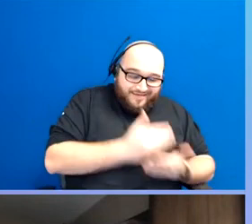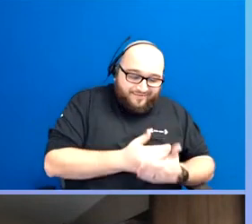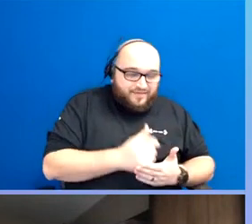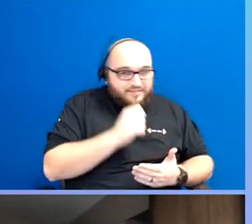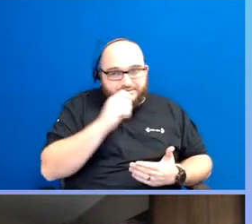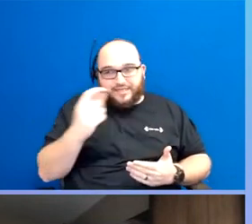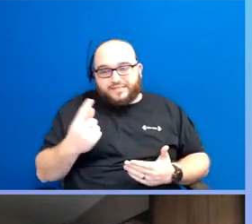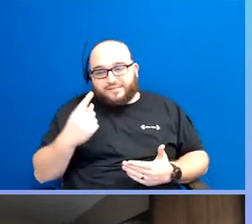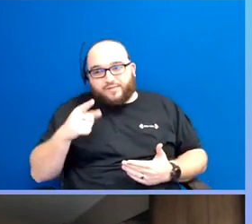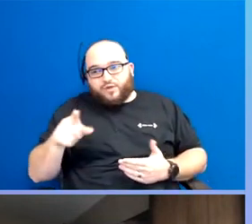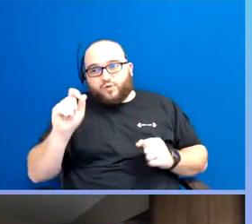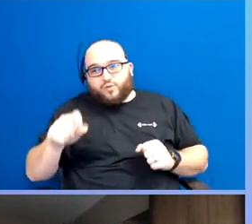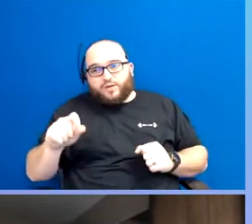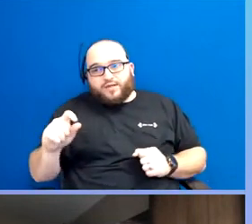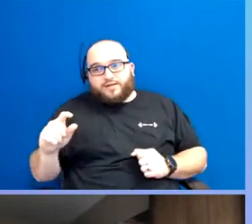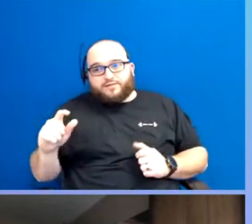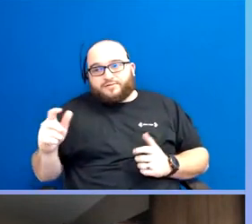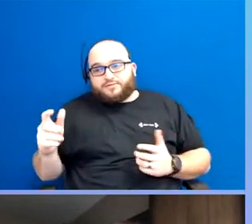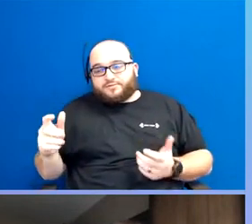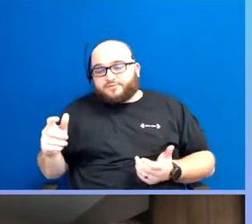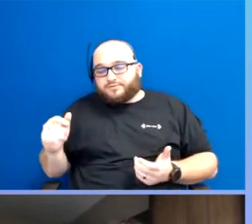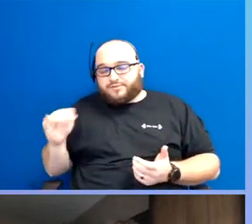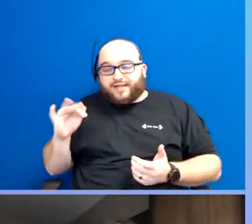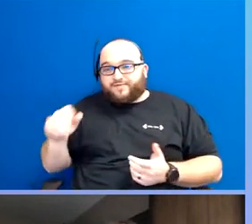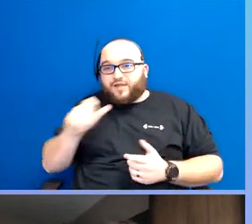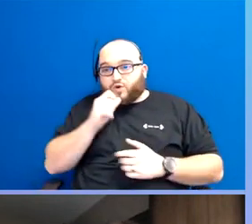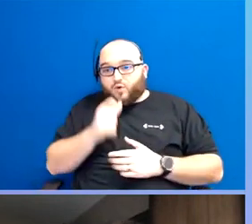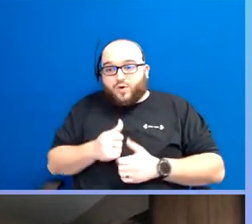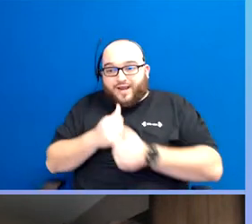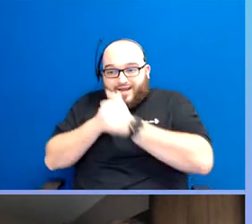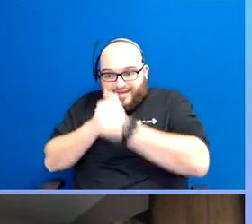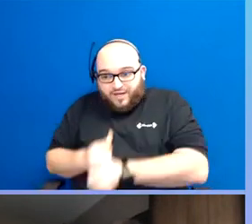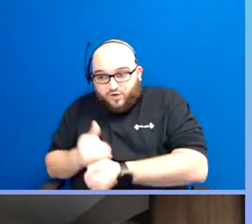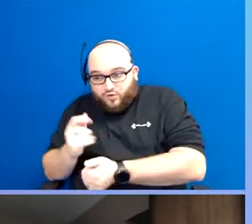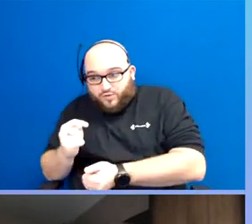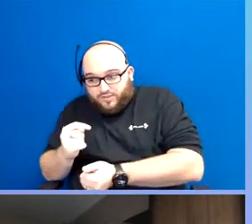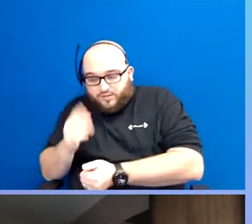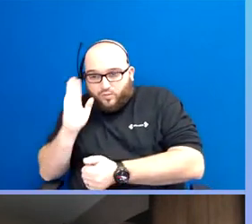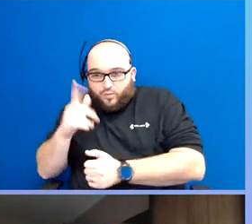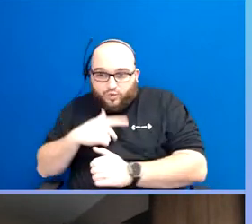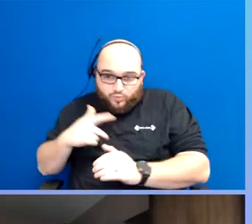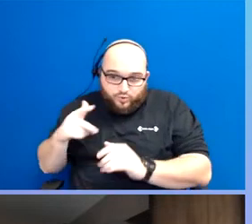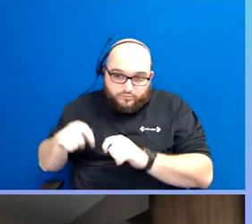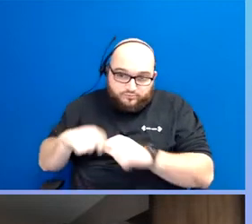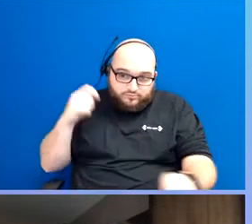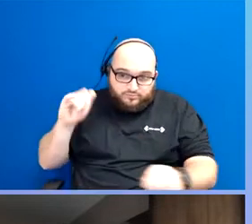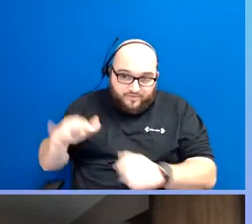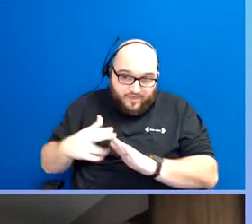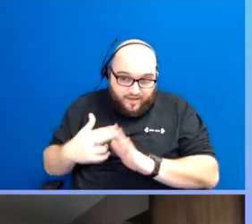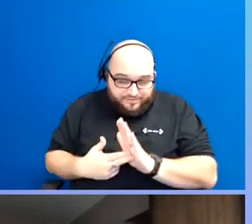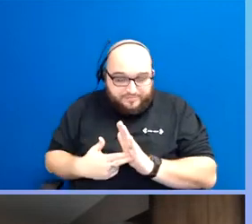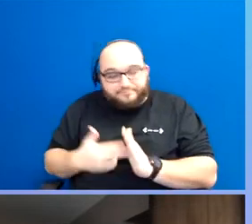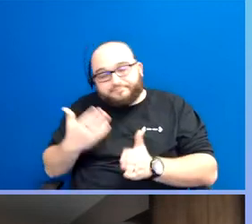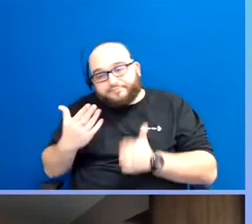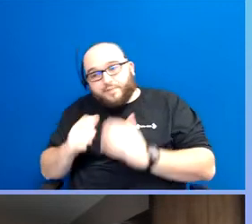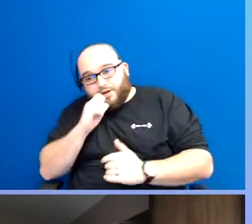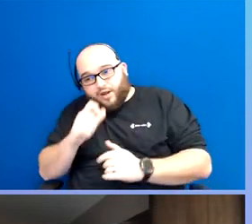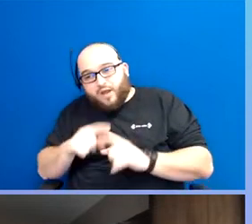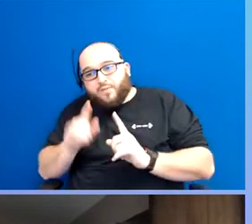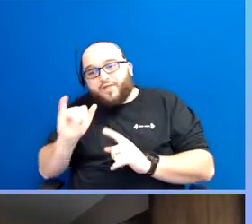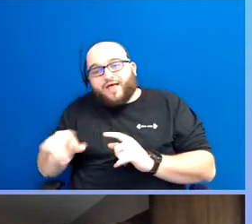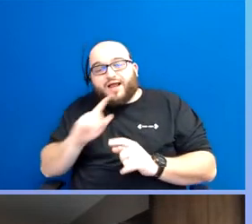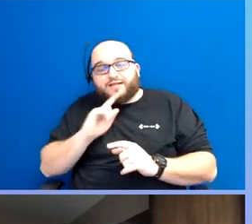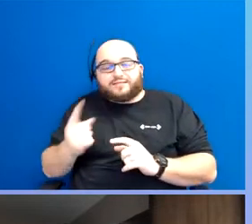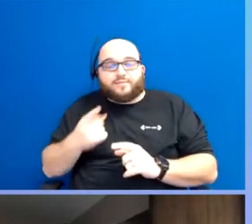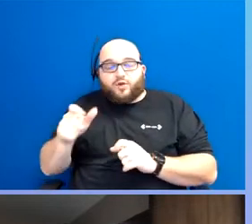like, if they don't adhere to it, like, are you going to terminate the contract? Not necessarily, but that's also a type of clause you